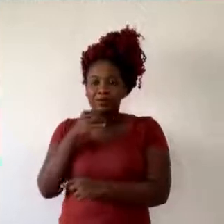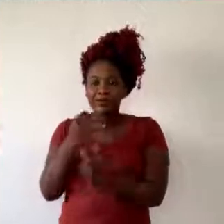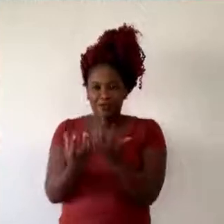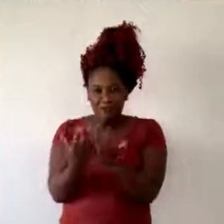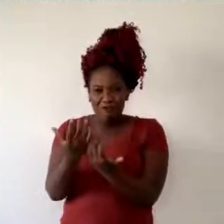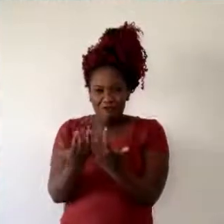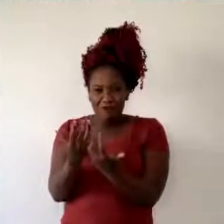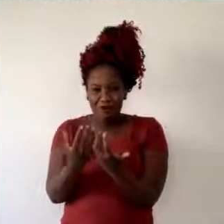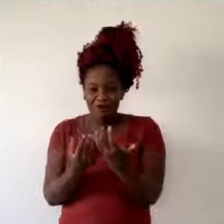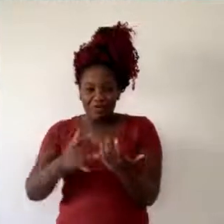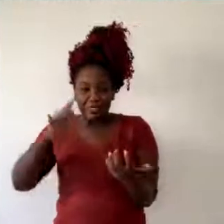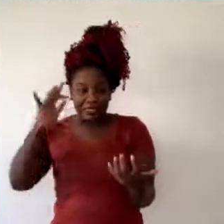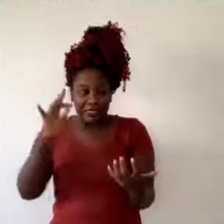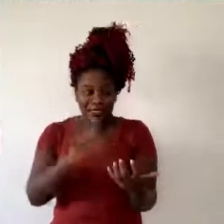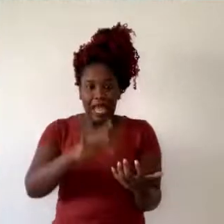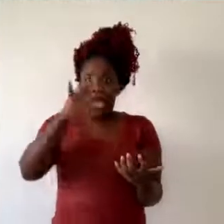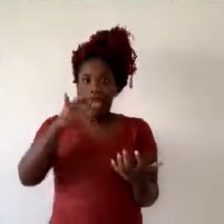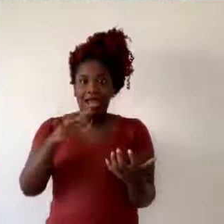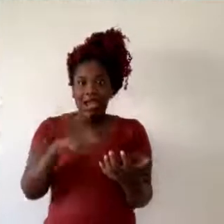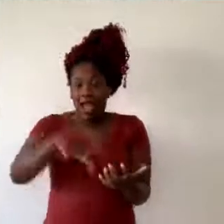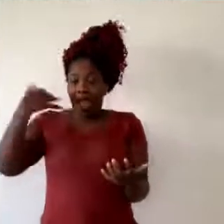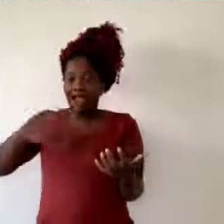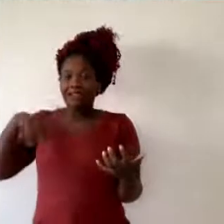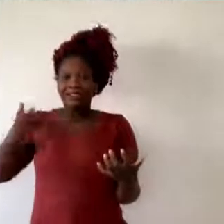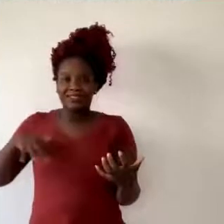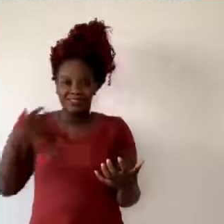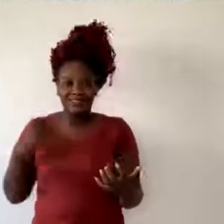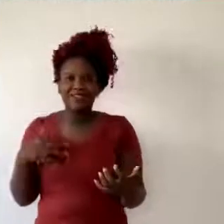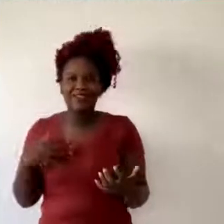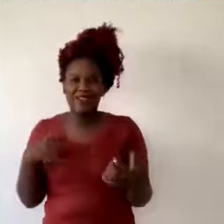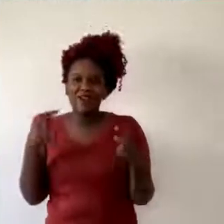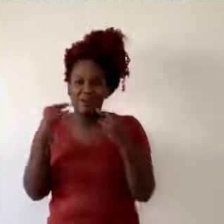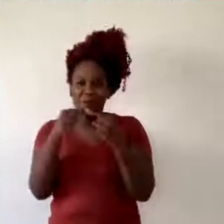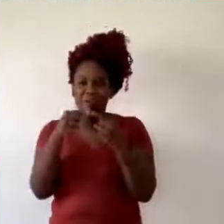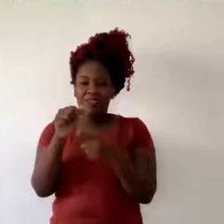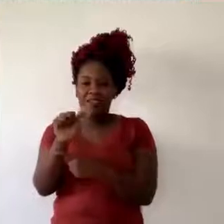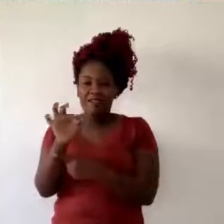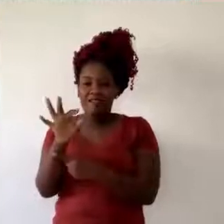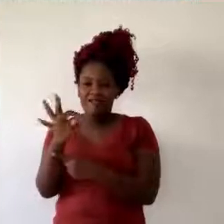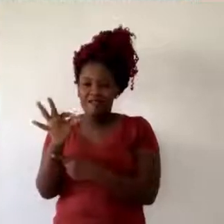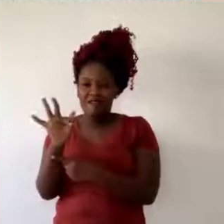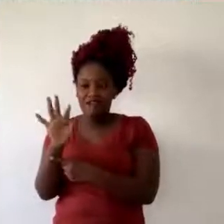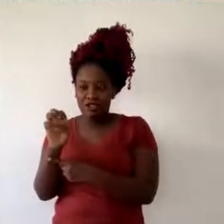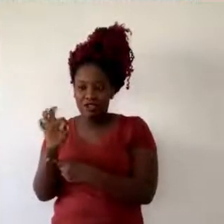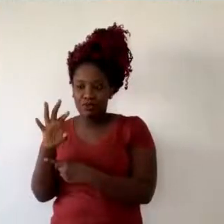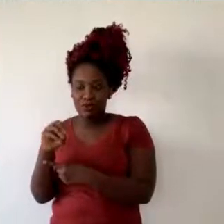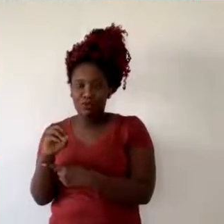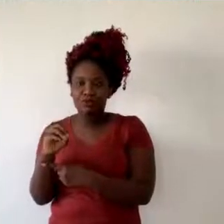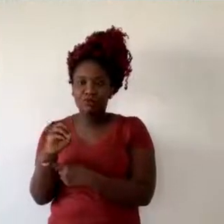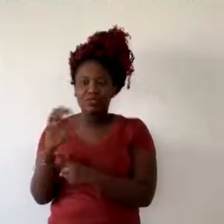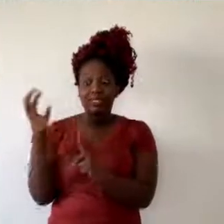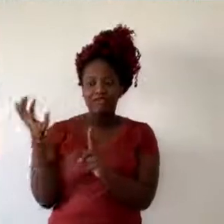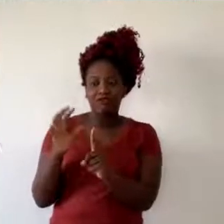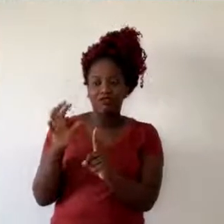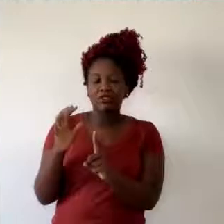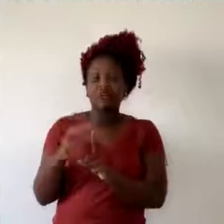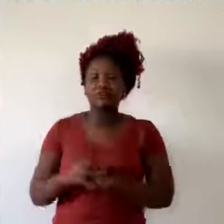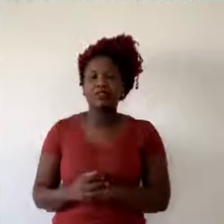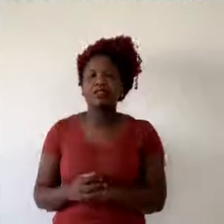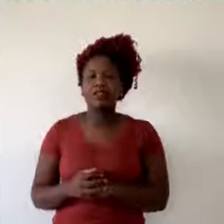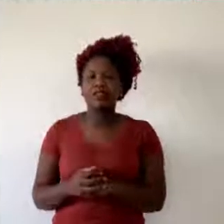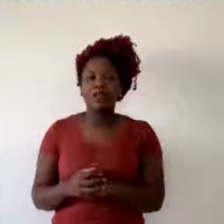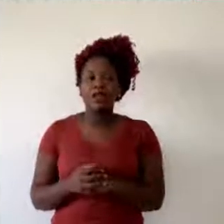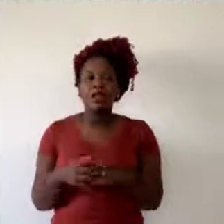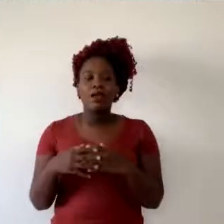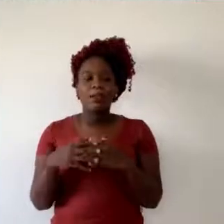And then when you put your finger in the fire, you pull it up immediately because the fire has affected you. And